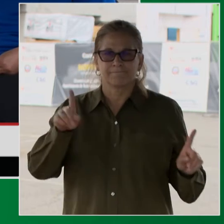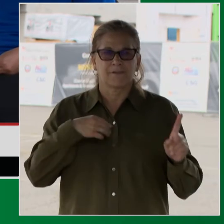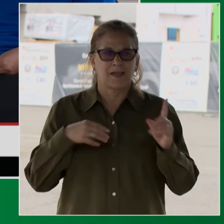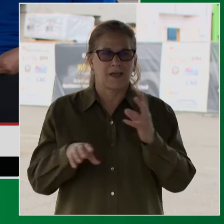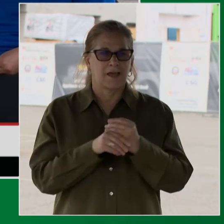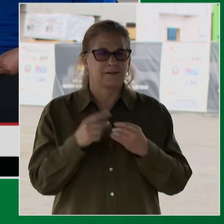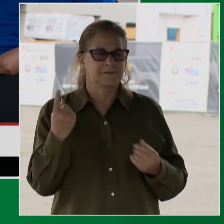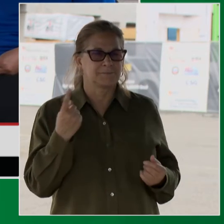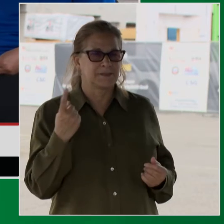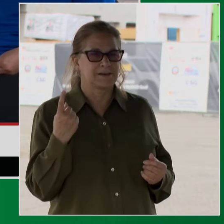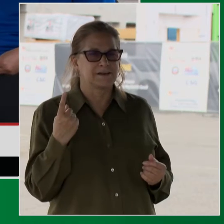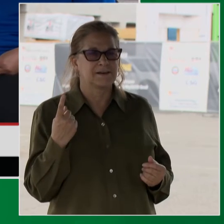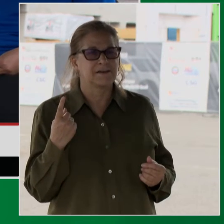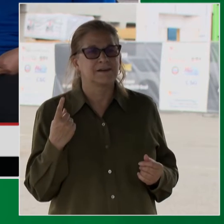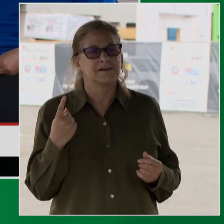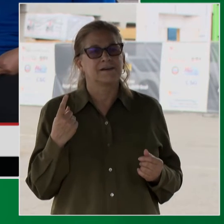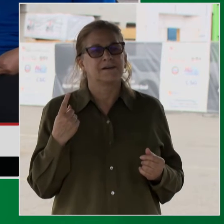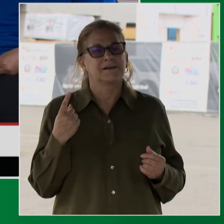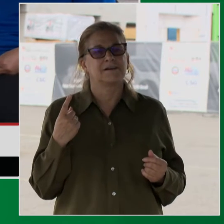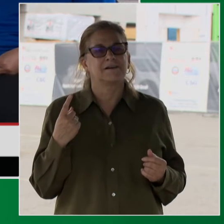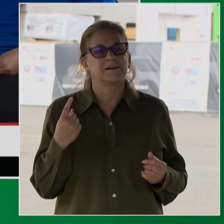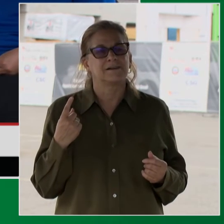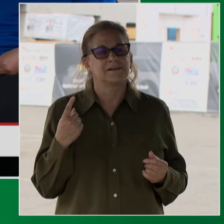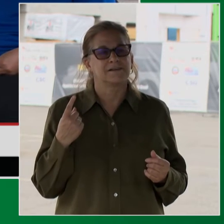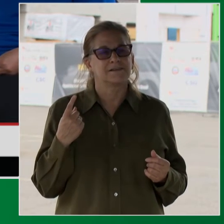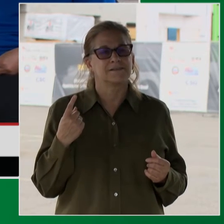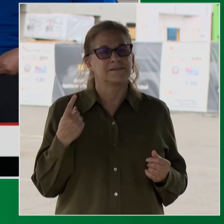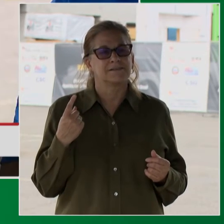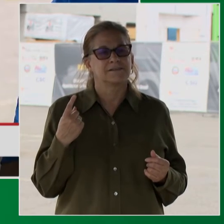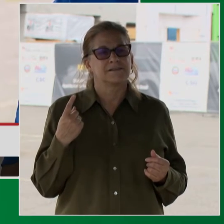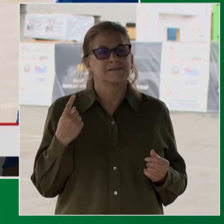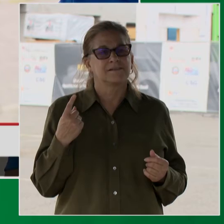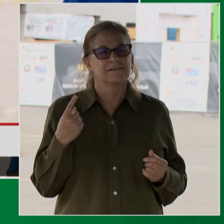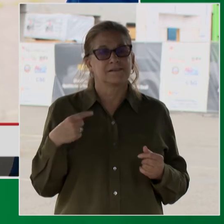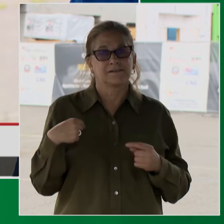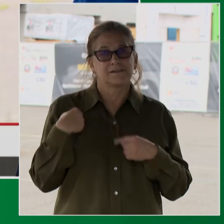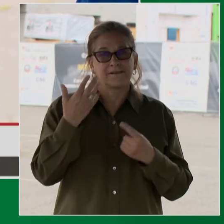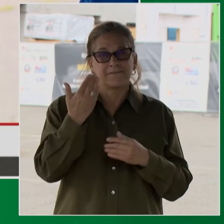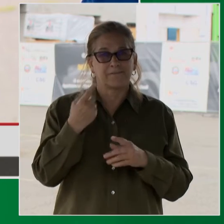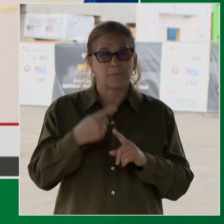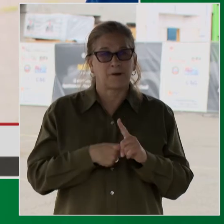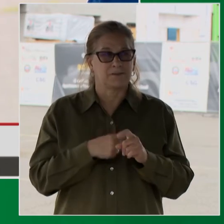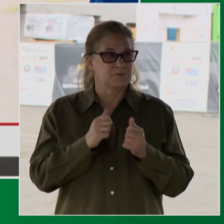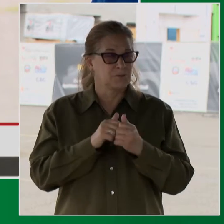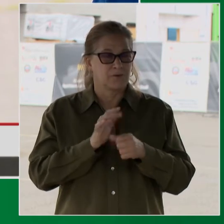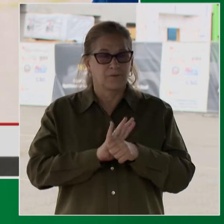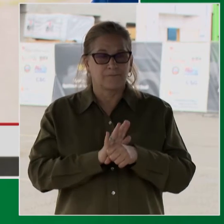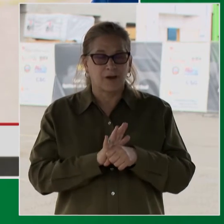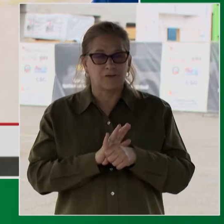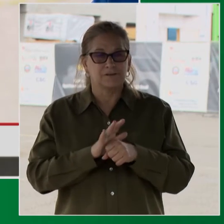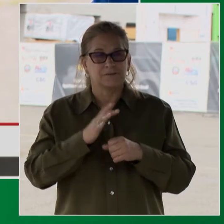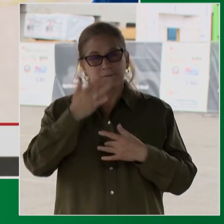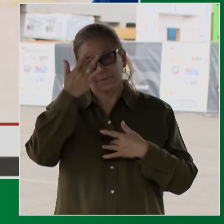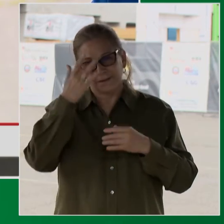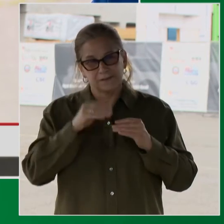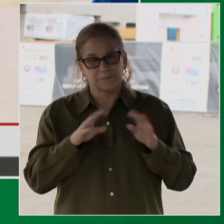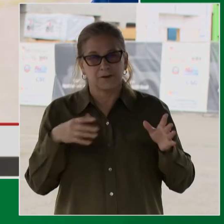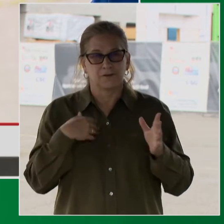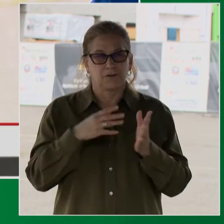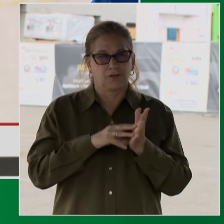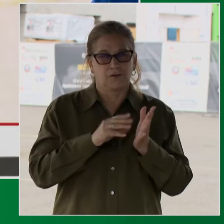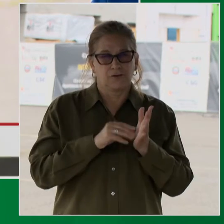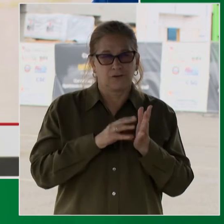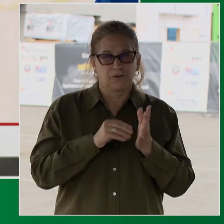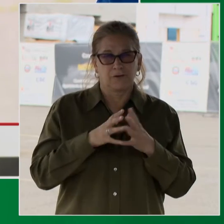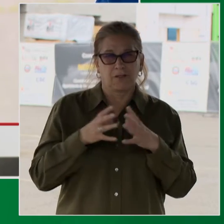important as we've learned over the last 15 months is that when you think about technical assistance, it's highly specialized. No